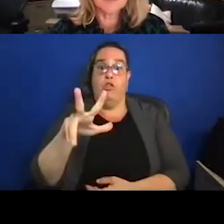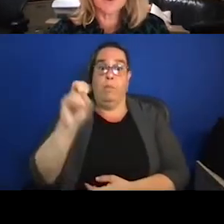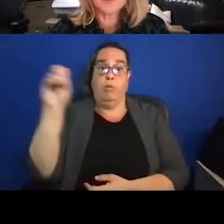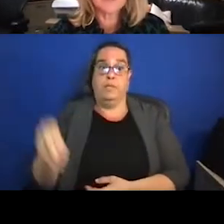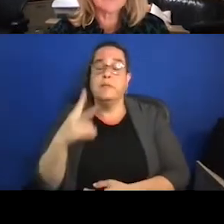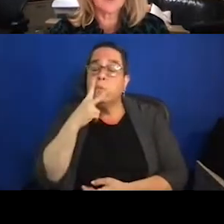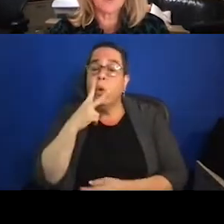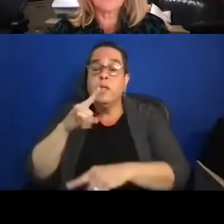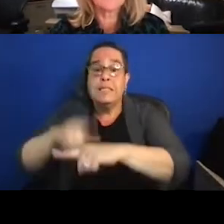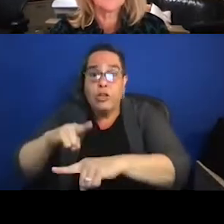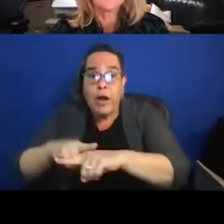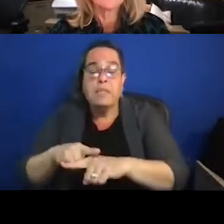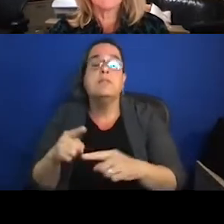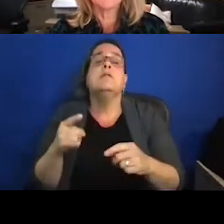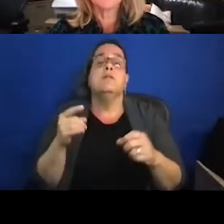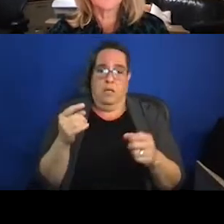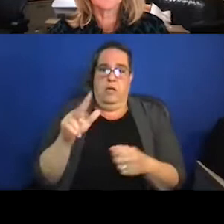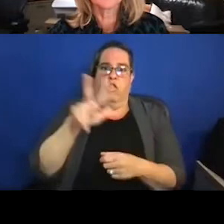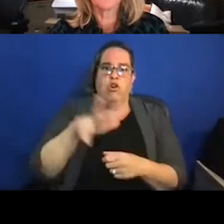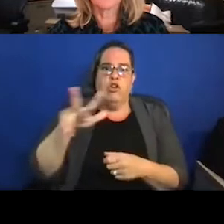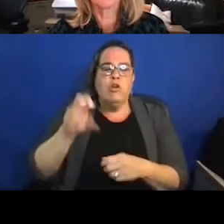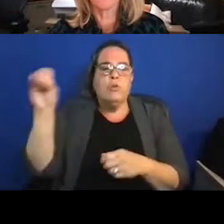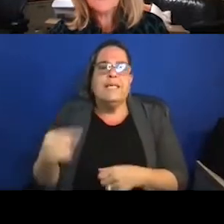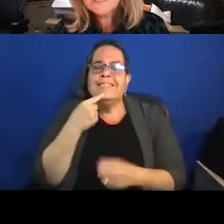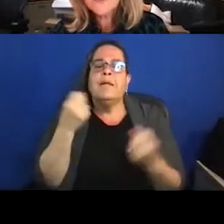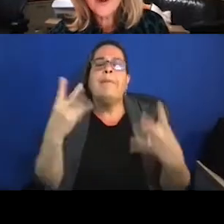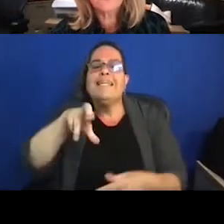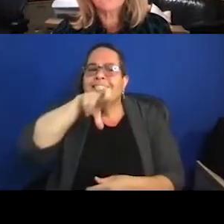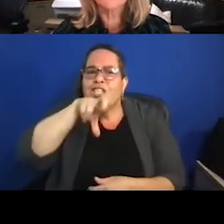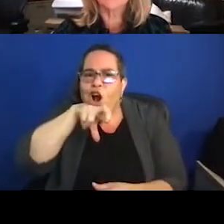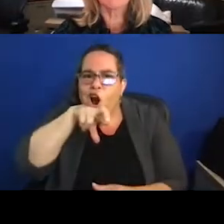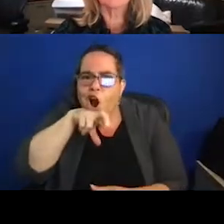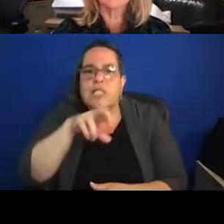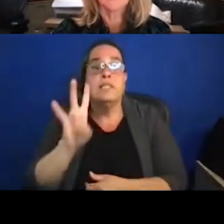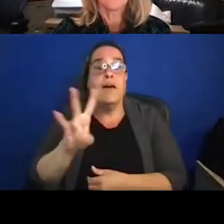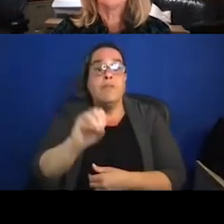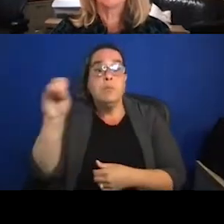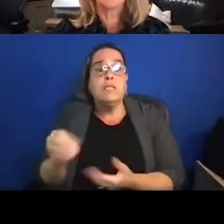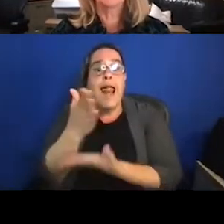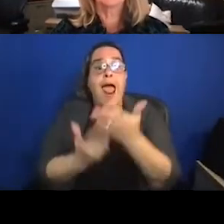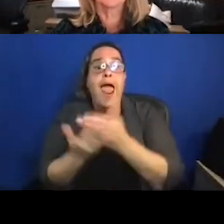is what this number means. And they smoked about 3/4 of a pack a day.